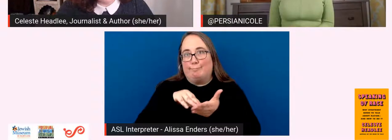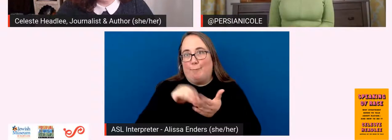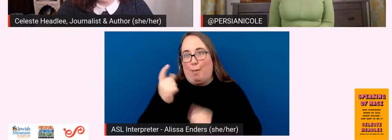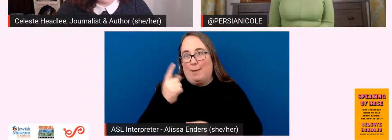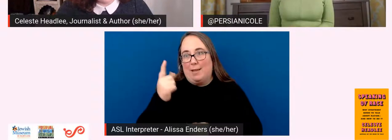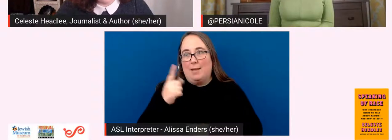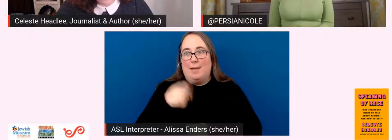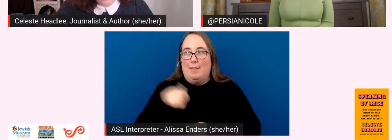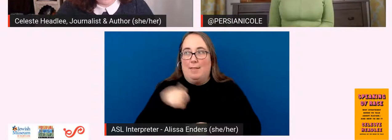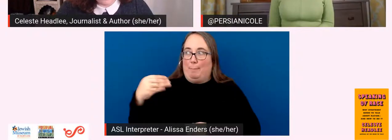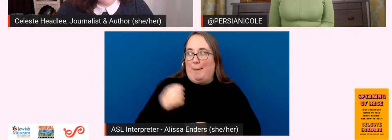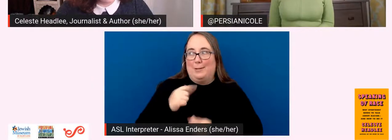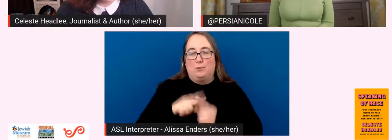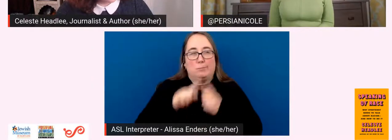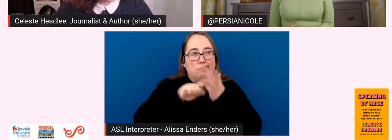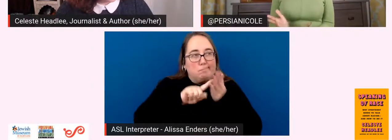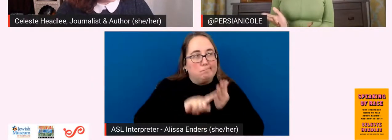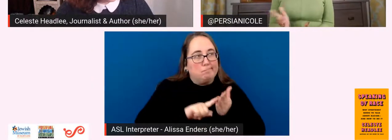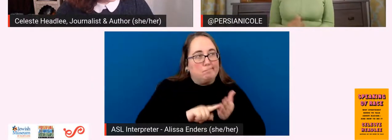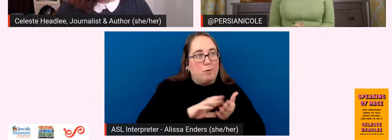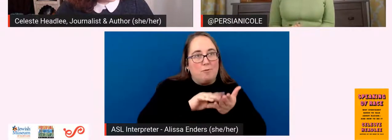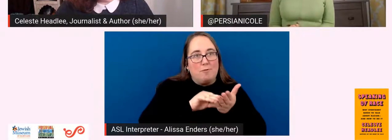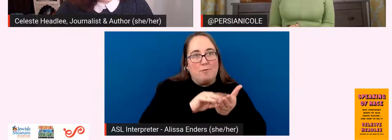I was paid to research things.